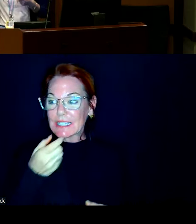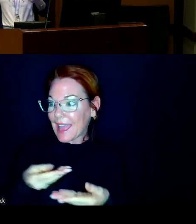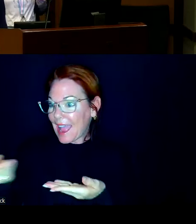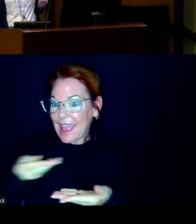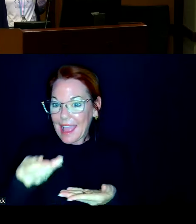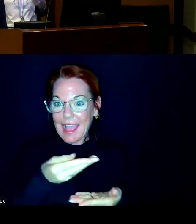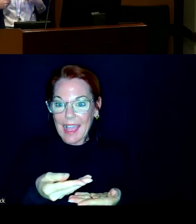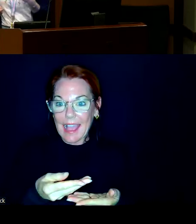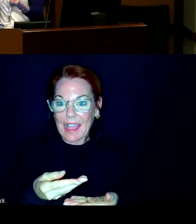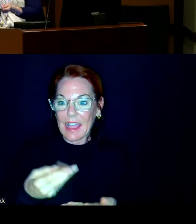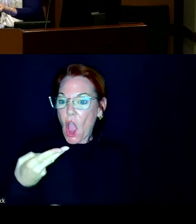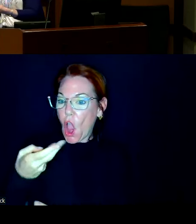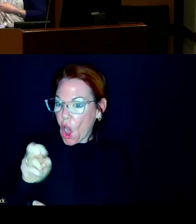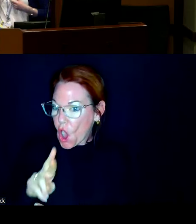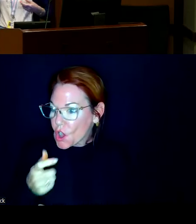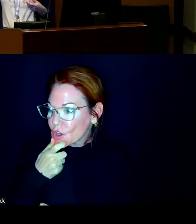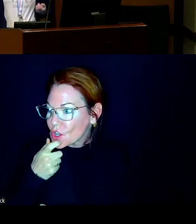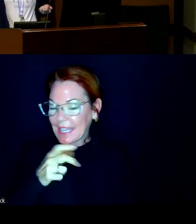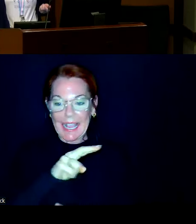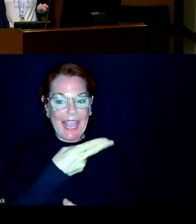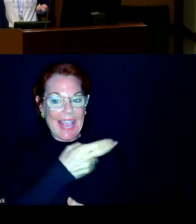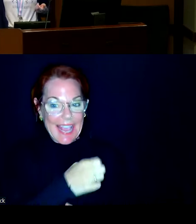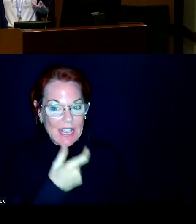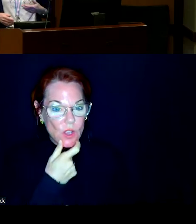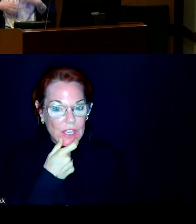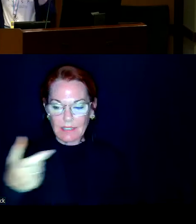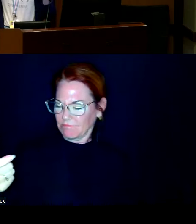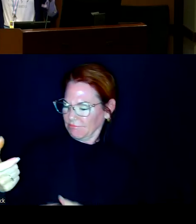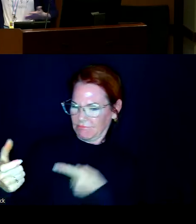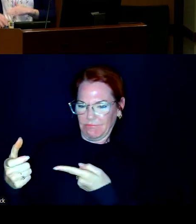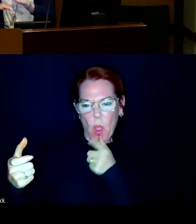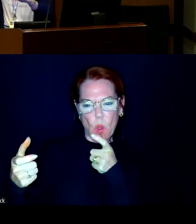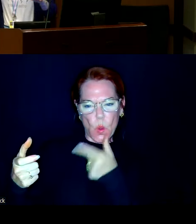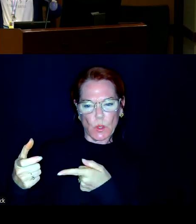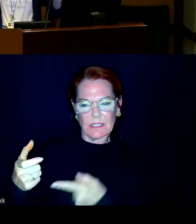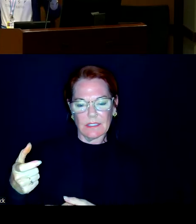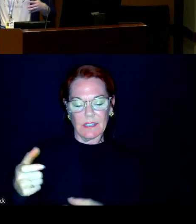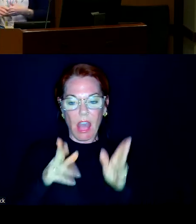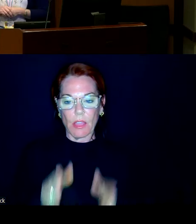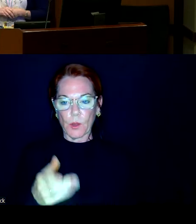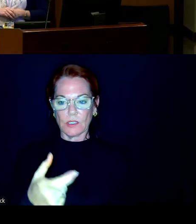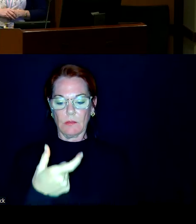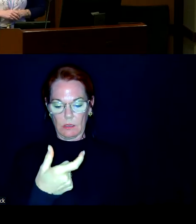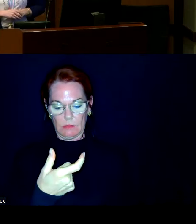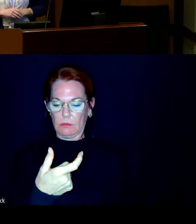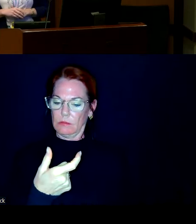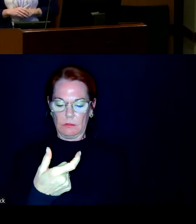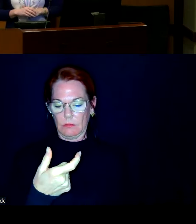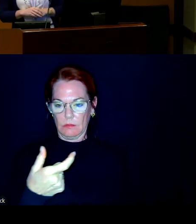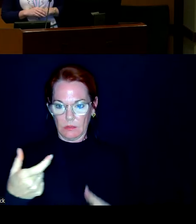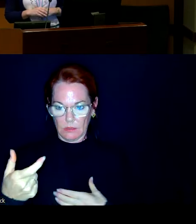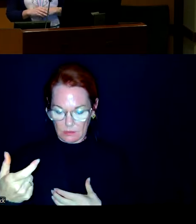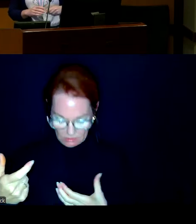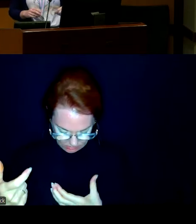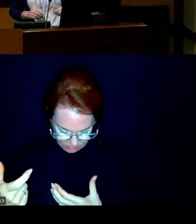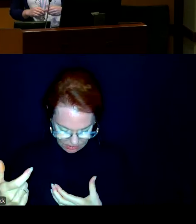gonna say this is her cookie, his cookie, whose cookie is this? And then they'll take a minute and look at what pronoun badge might make a little bit more